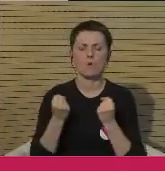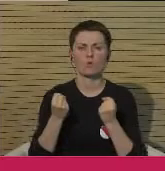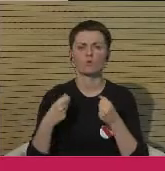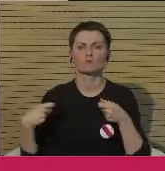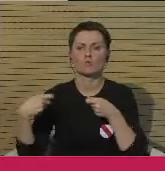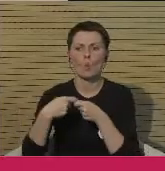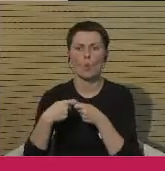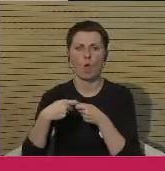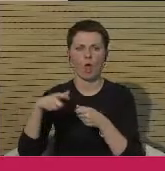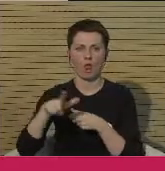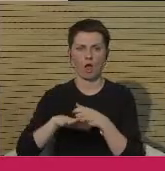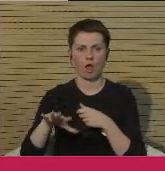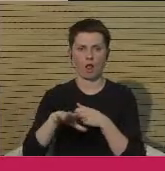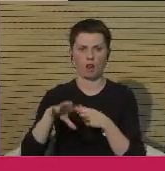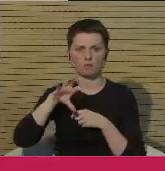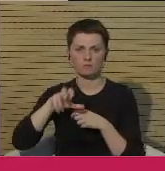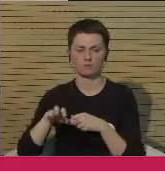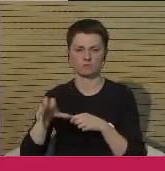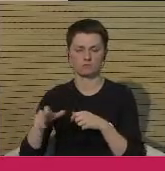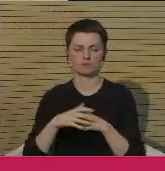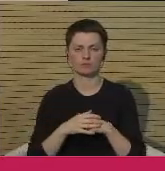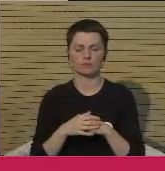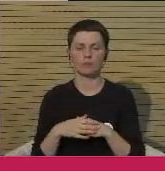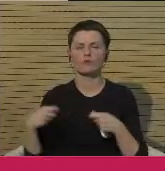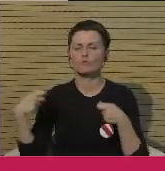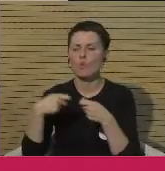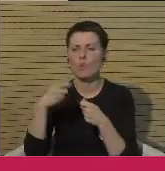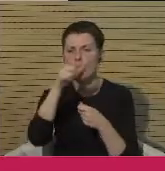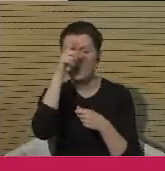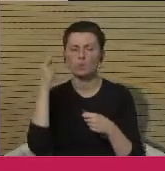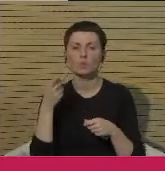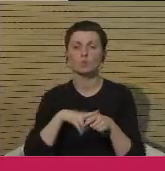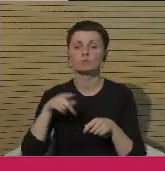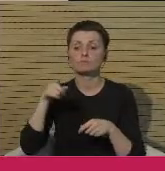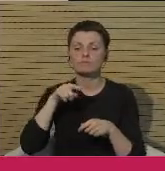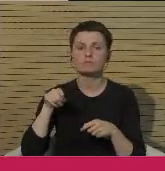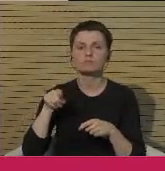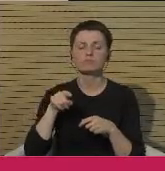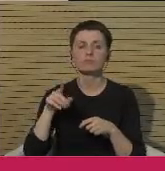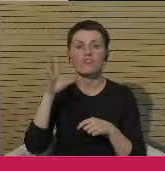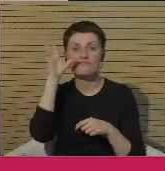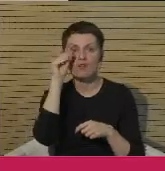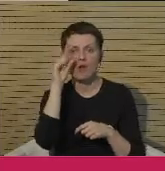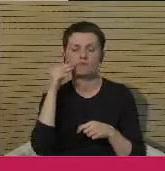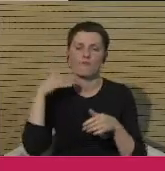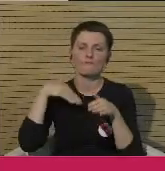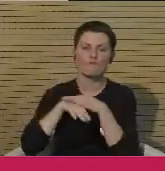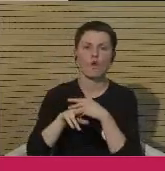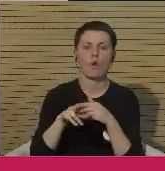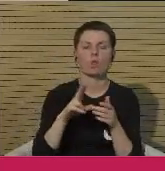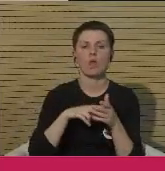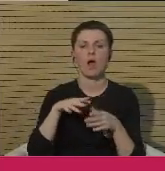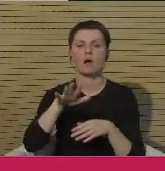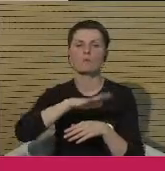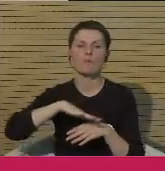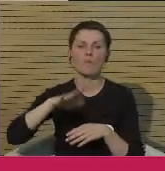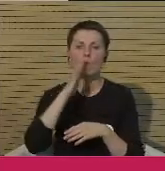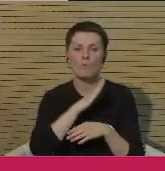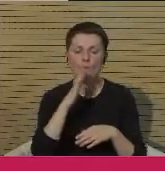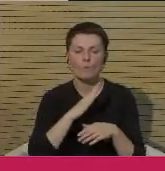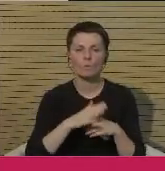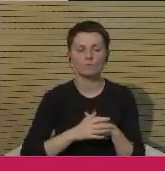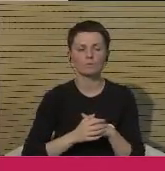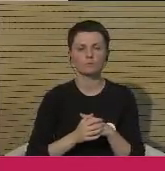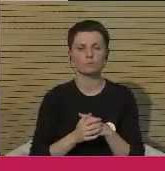are local initiatives, communities getting together, people who just go